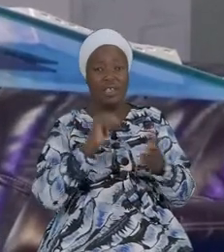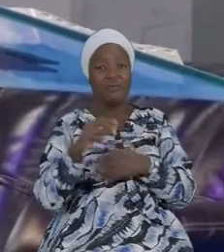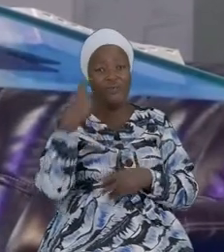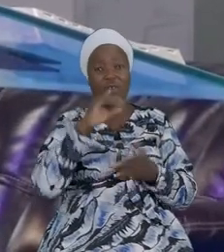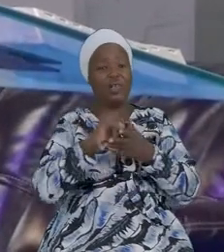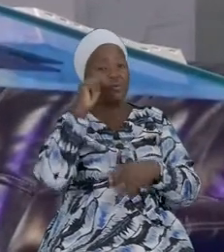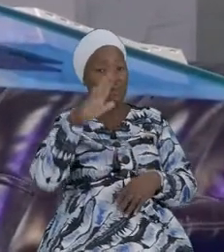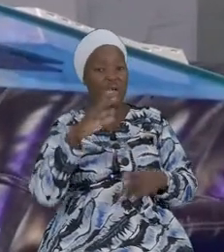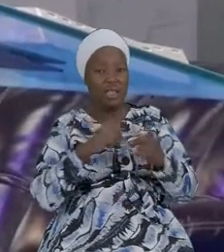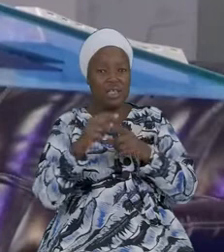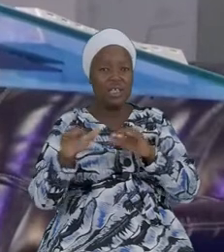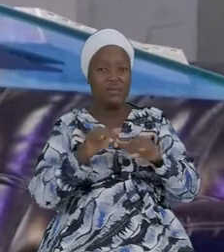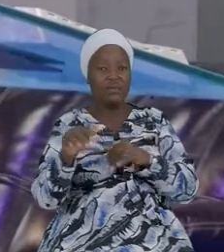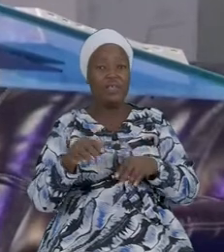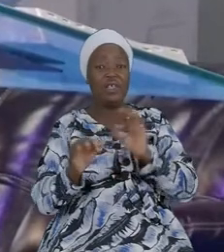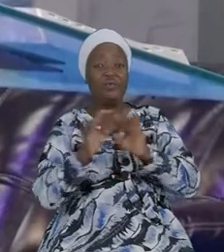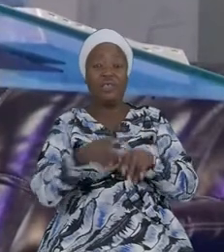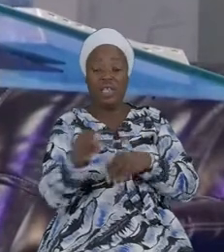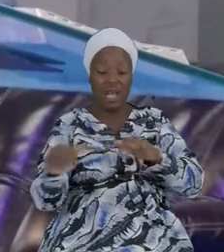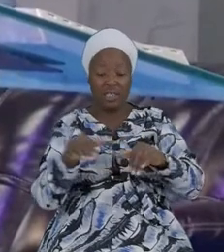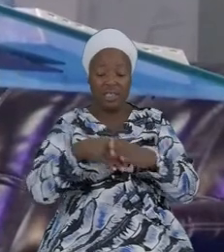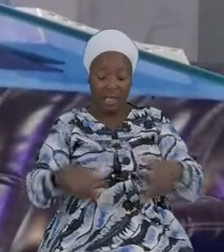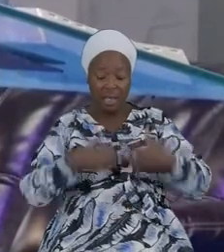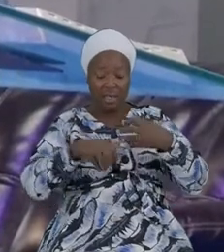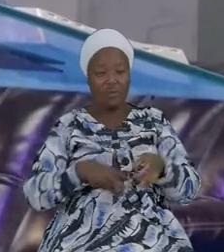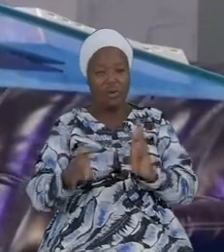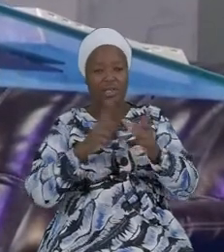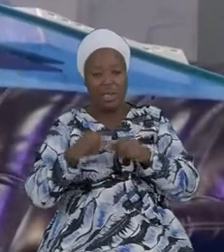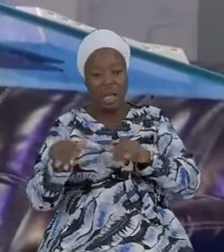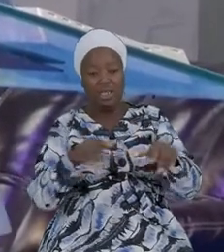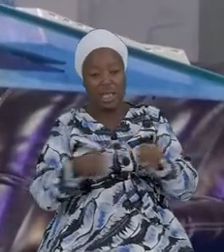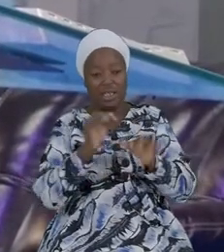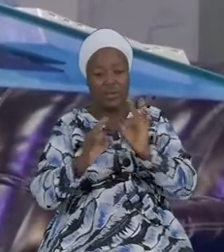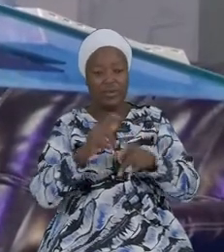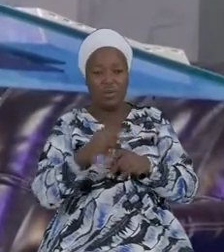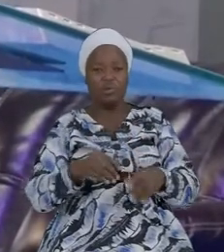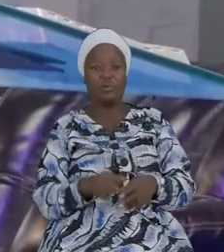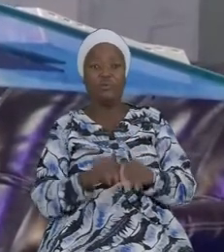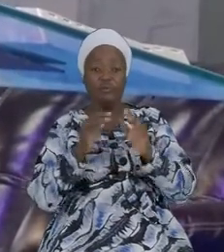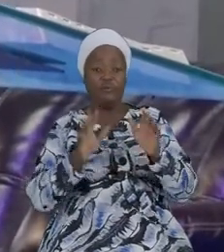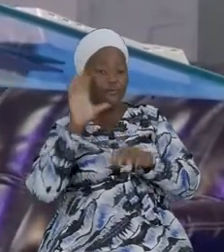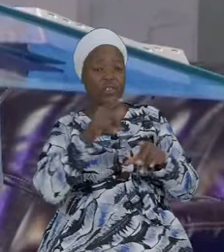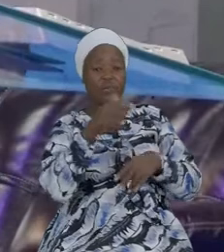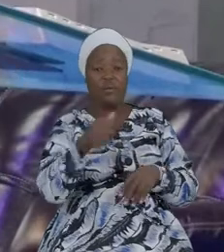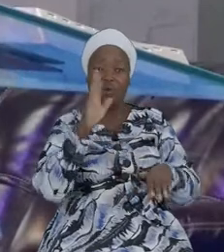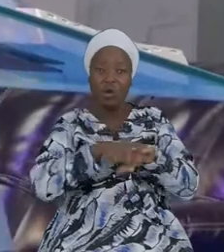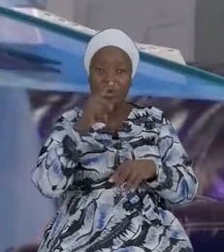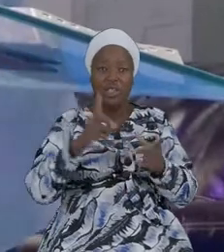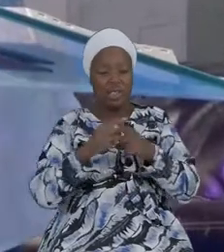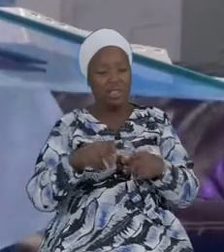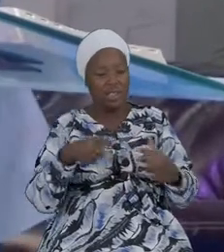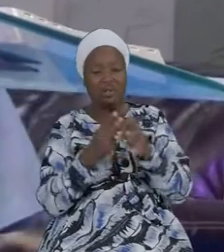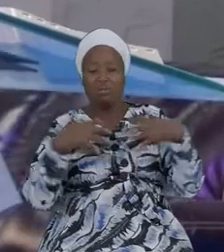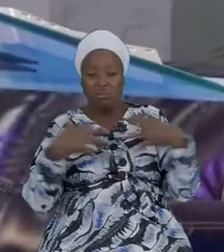woman. And if they act in an angry way and they act as if they are going to pounce on them, they begin to